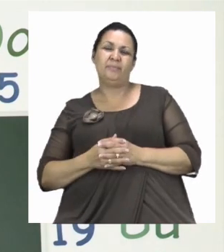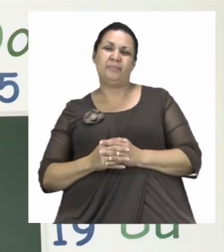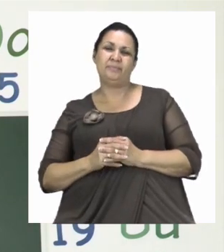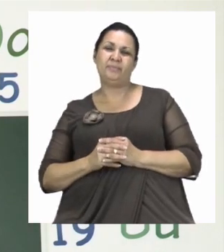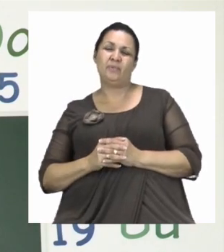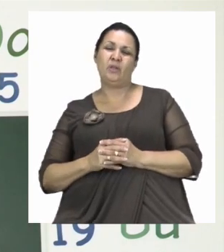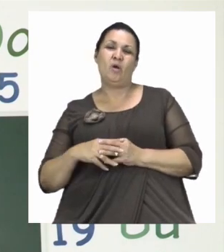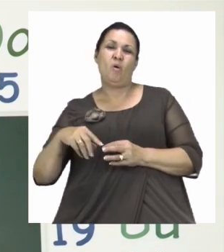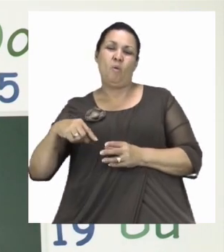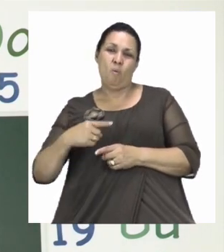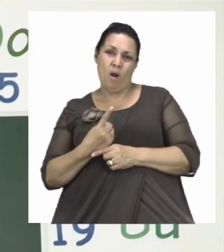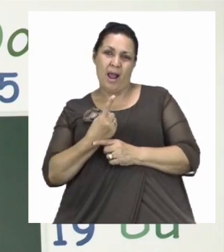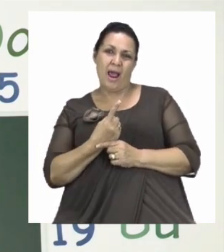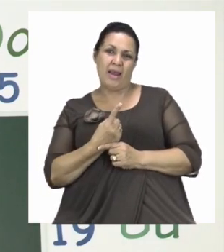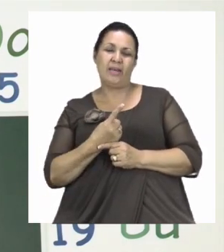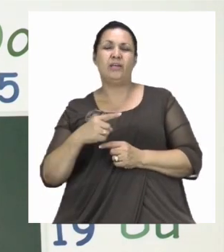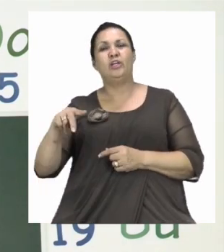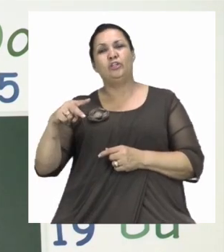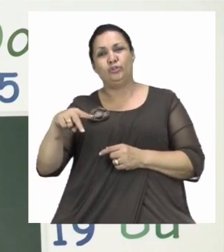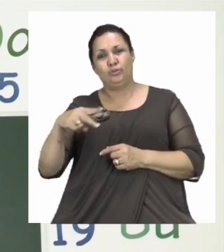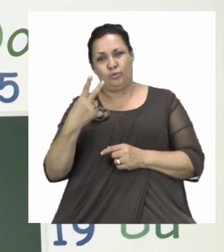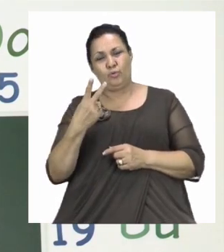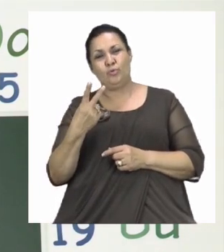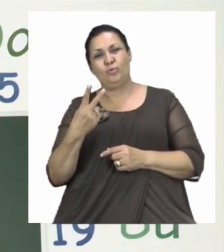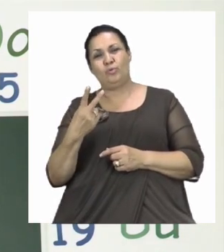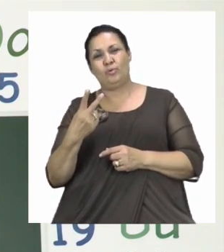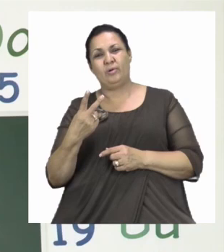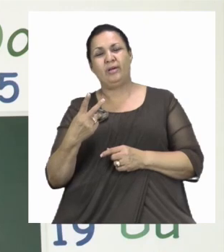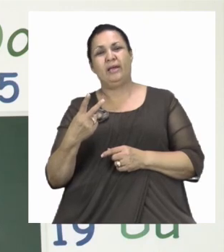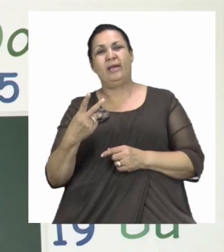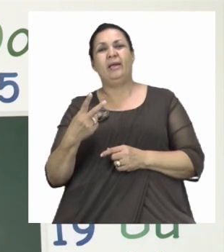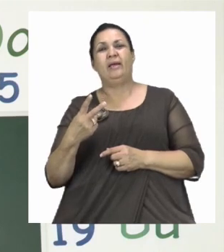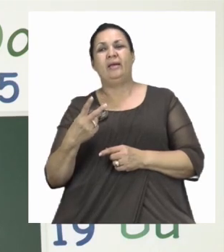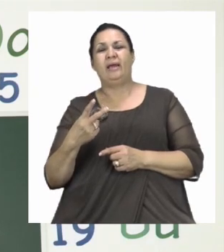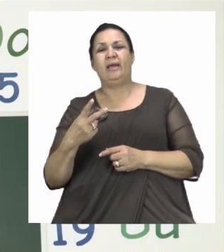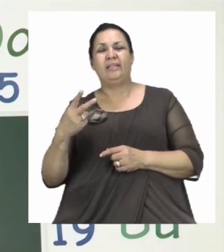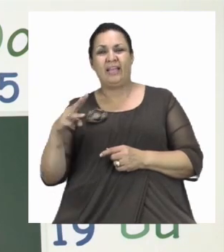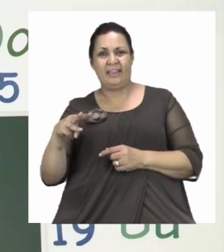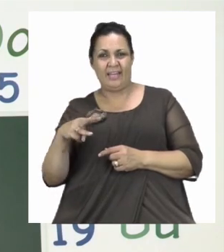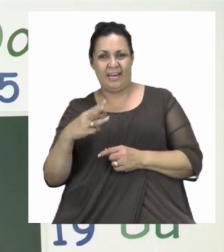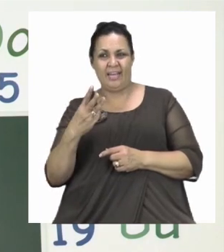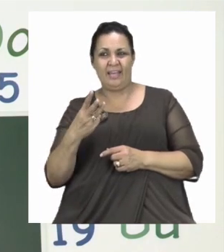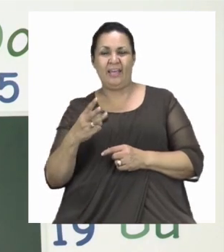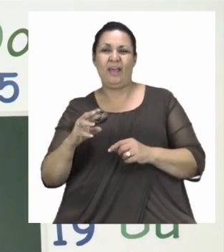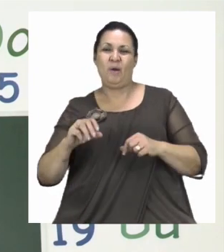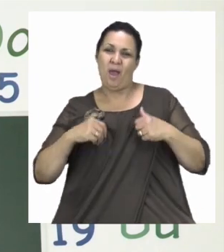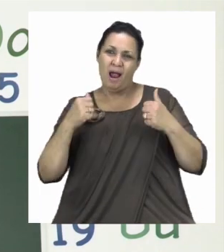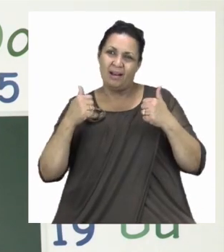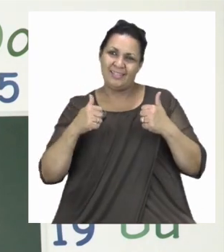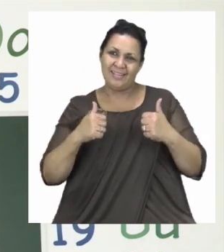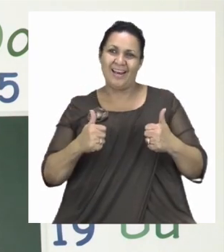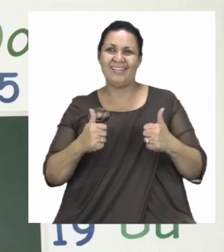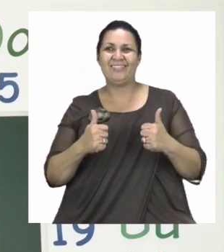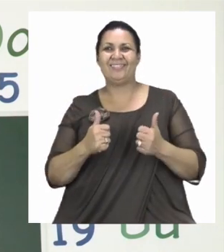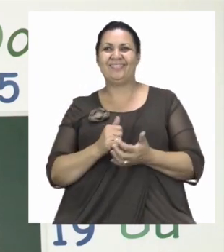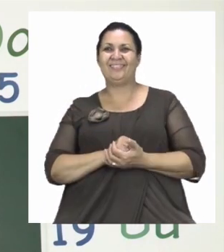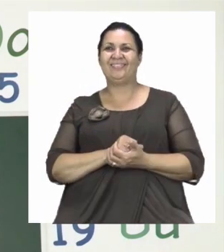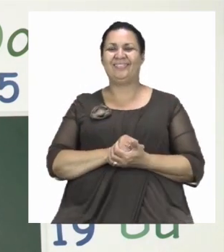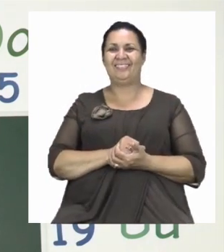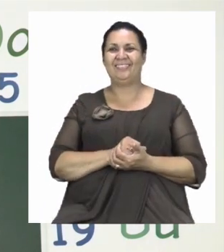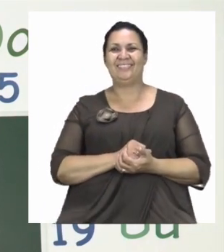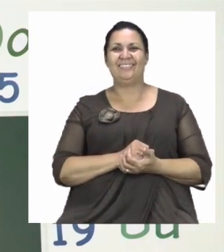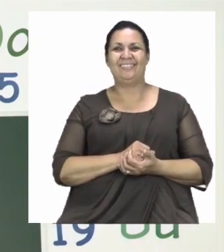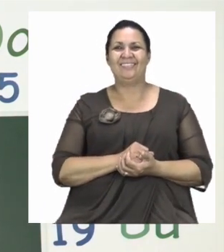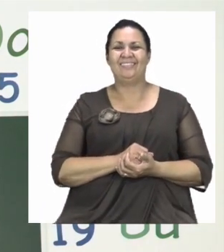with me, 2, yes, and 3.